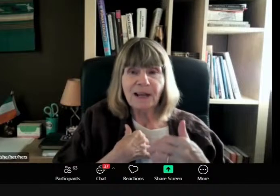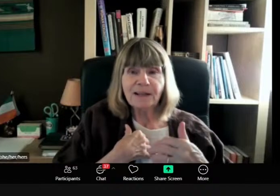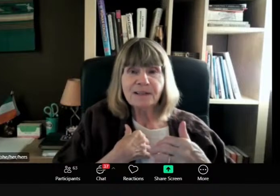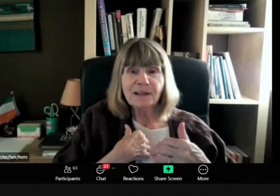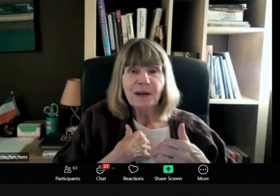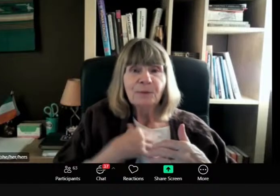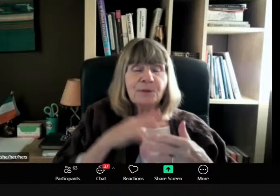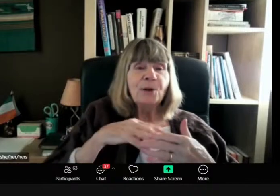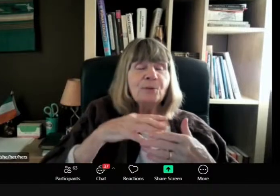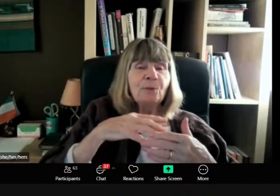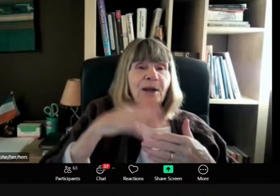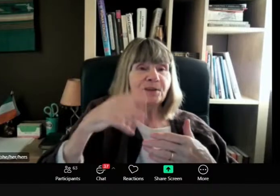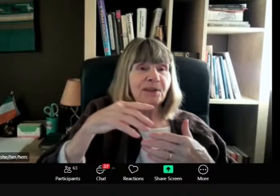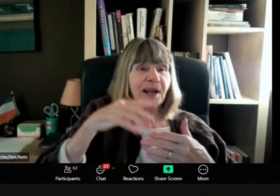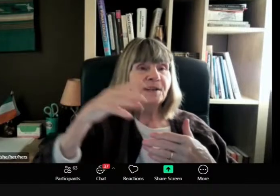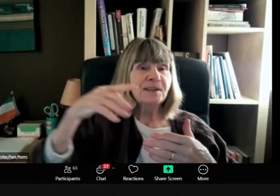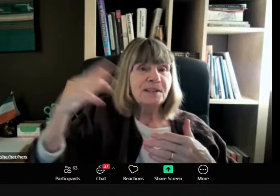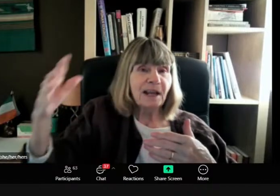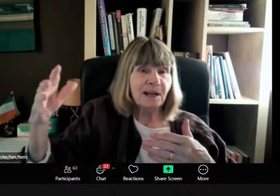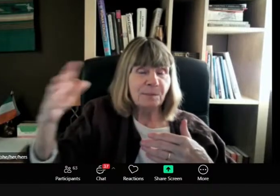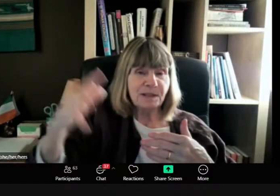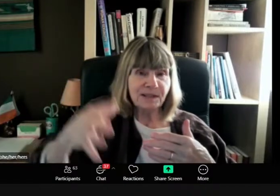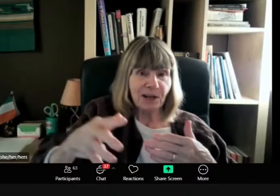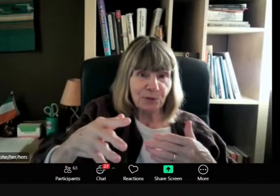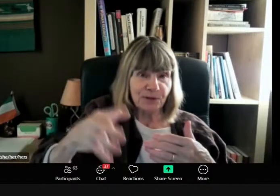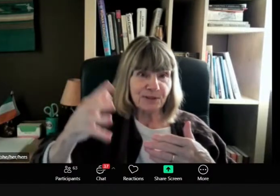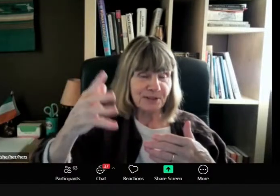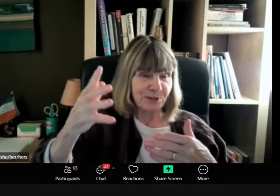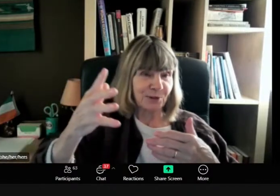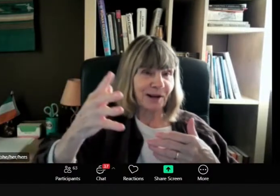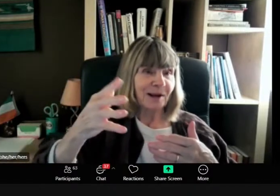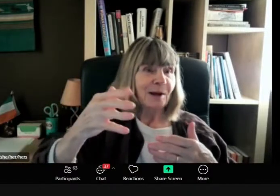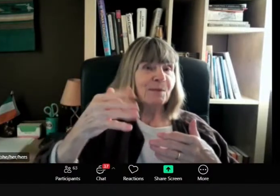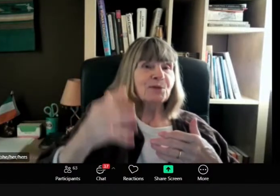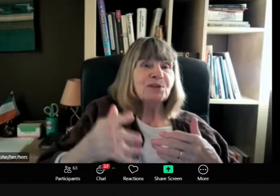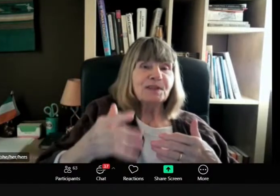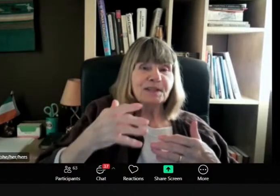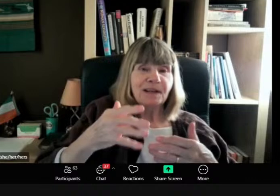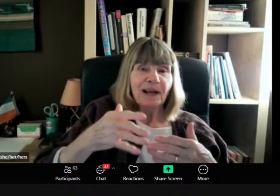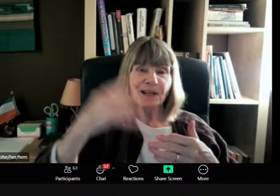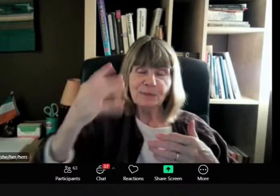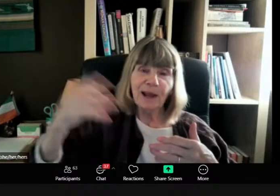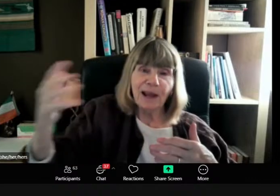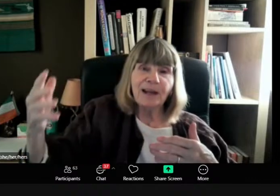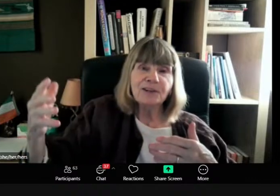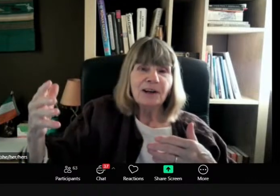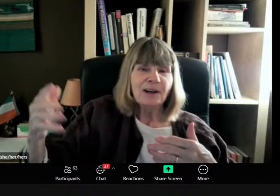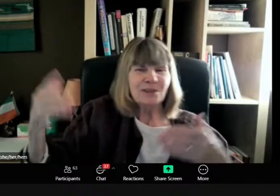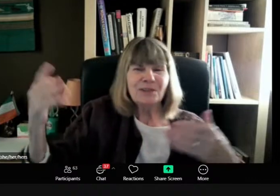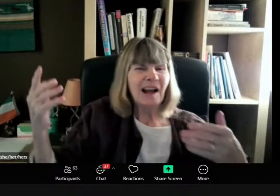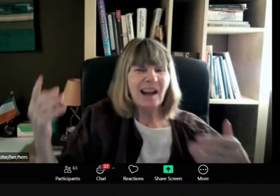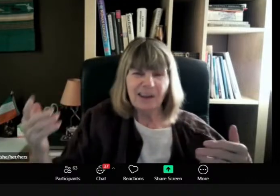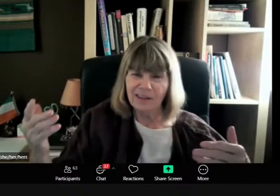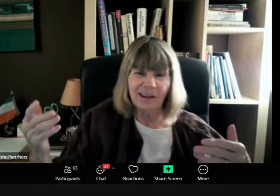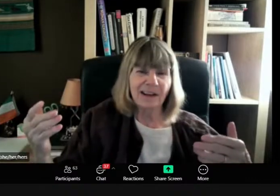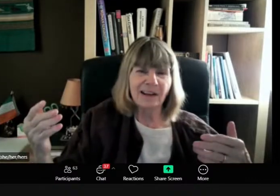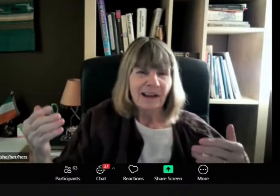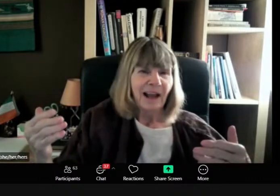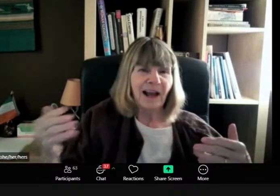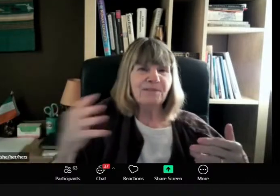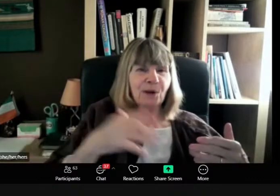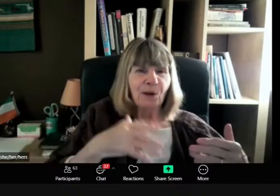about sex. Well, don't wait till the end of the day to be sexual. This is a trick. Most of us, as we age, are too